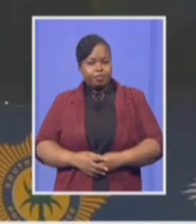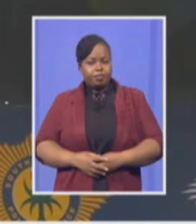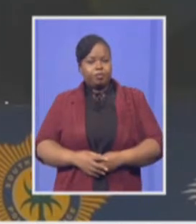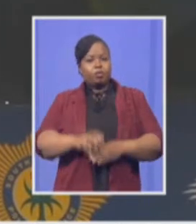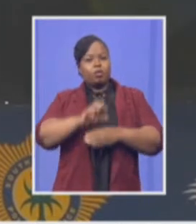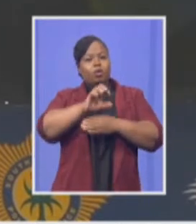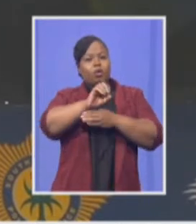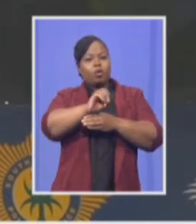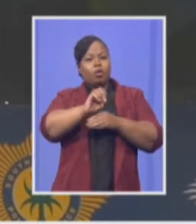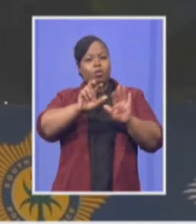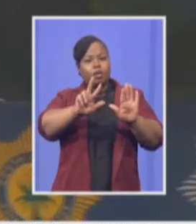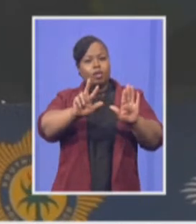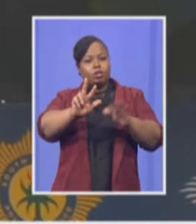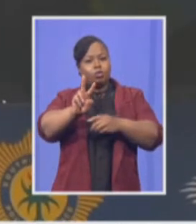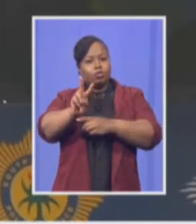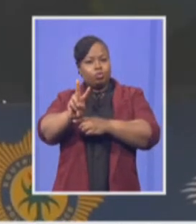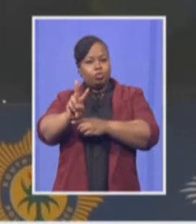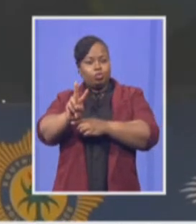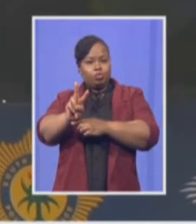082